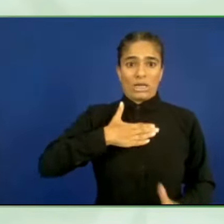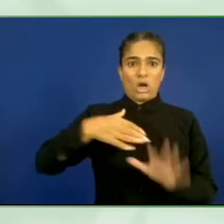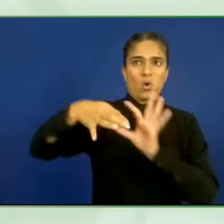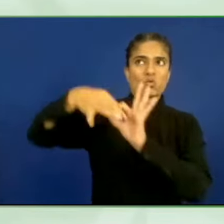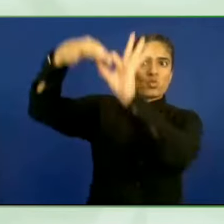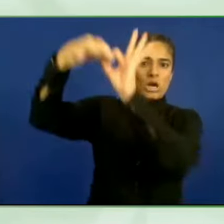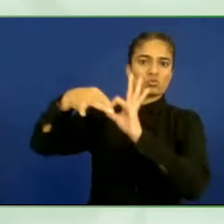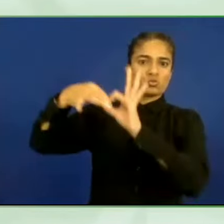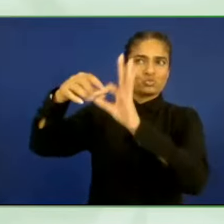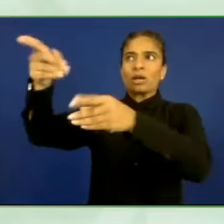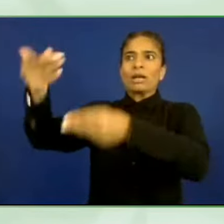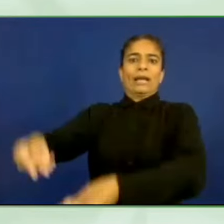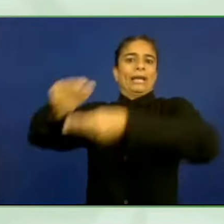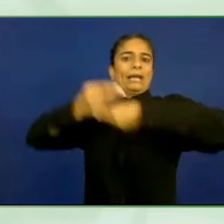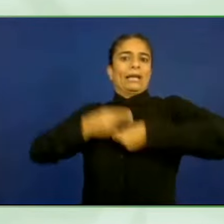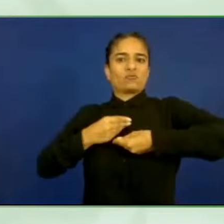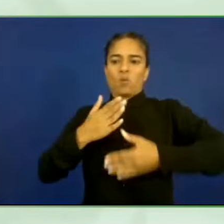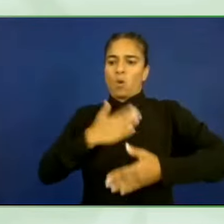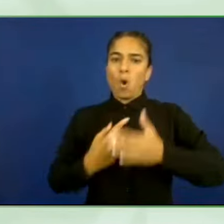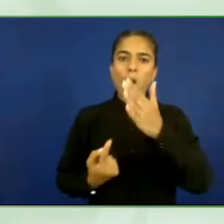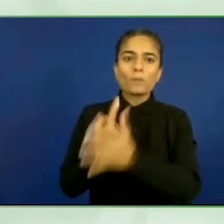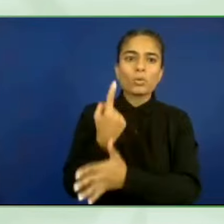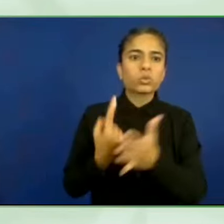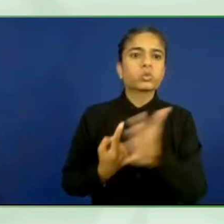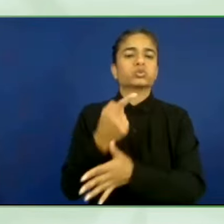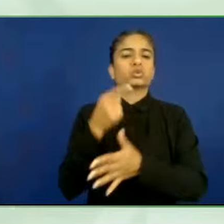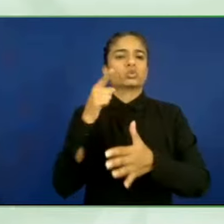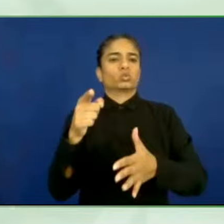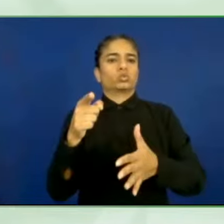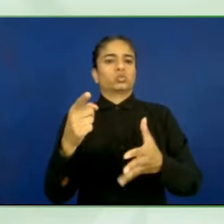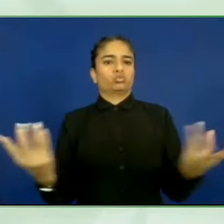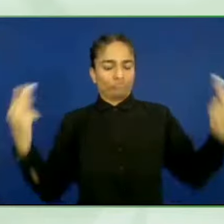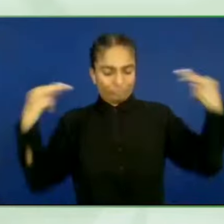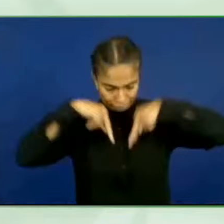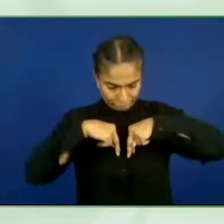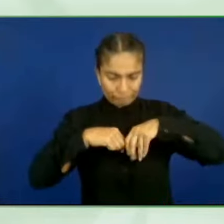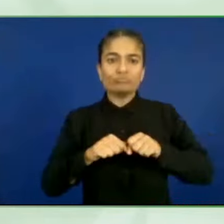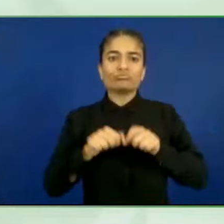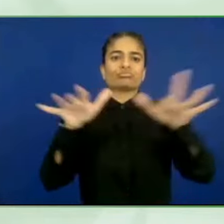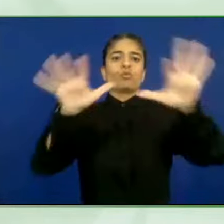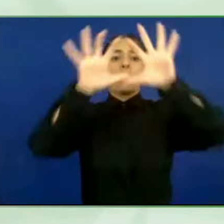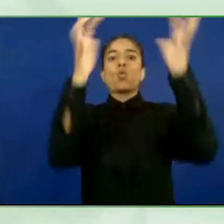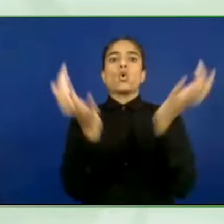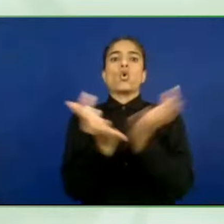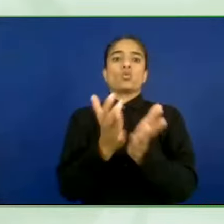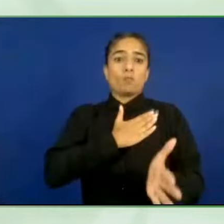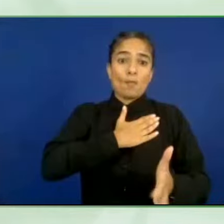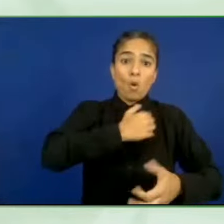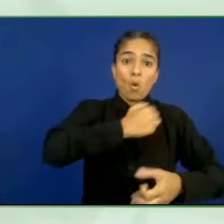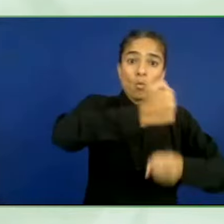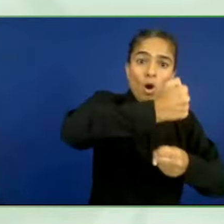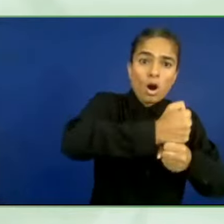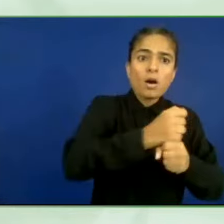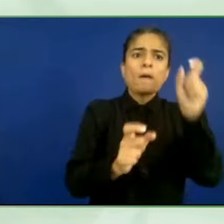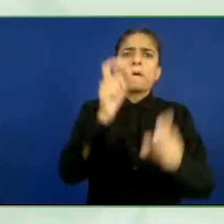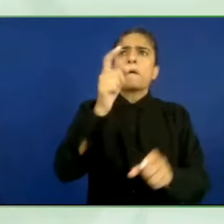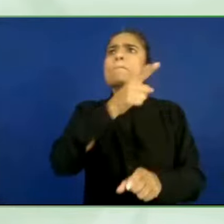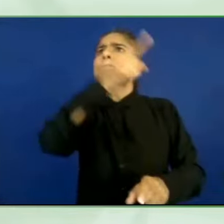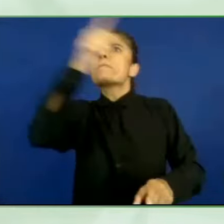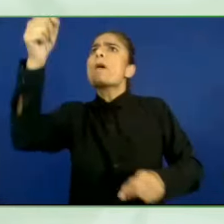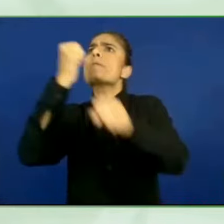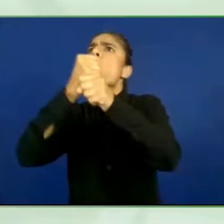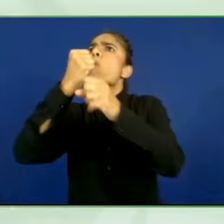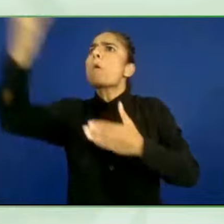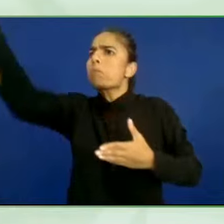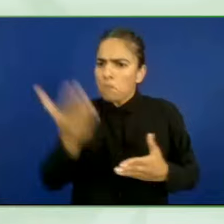really internationalize our work and to learn from people internationally, as well as bring our work to international spaces.